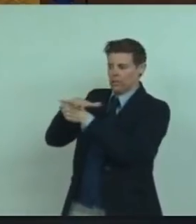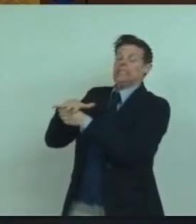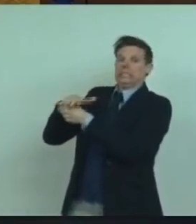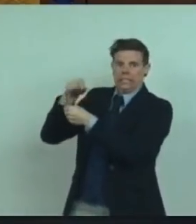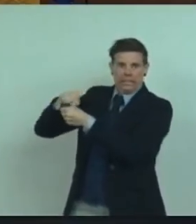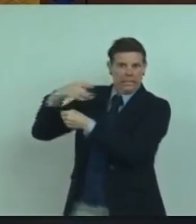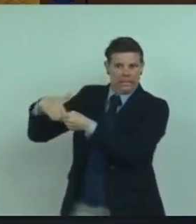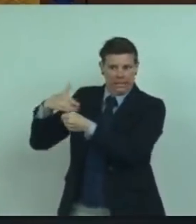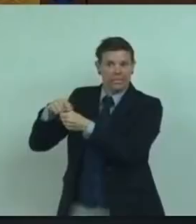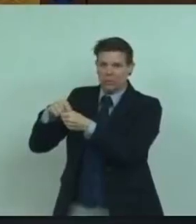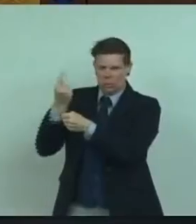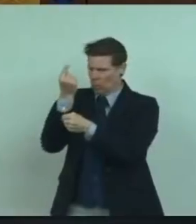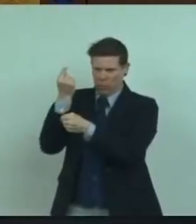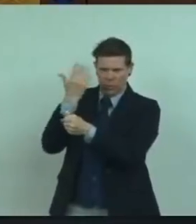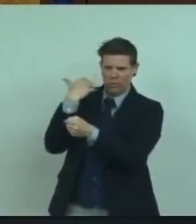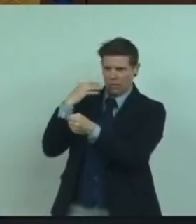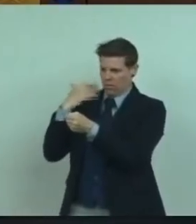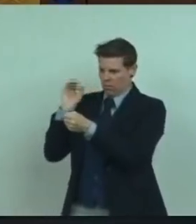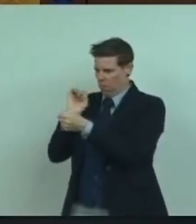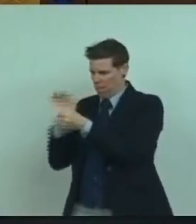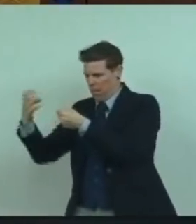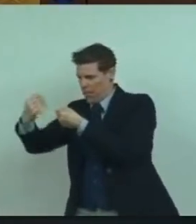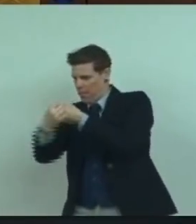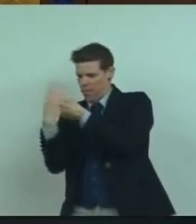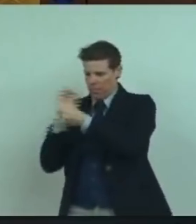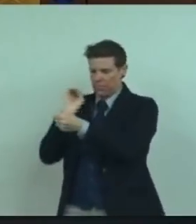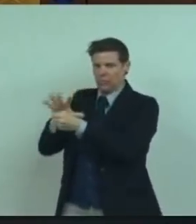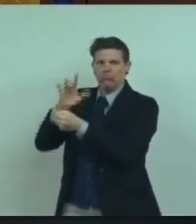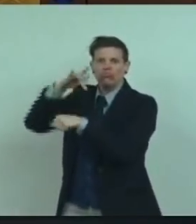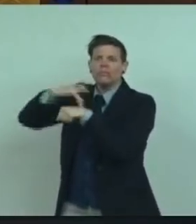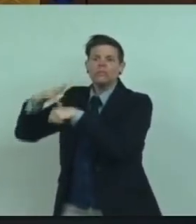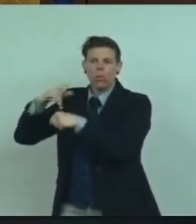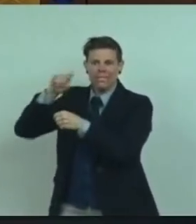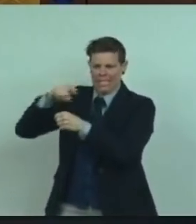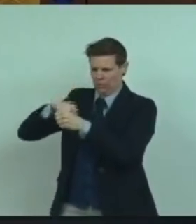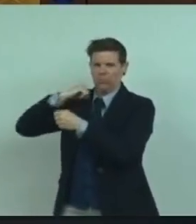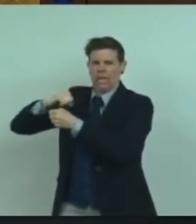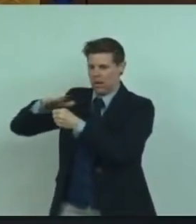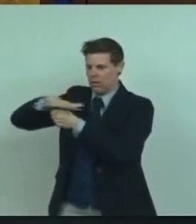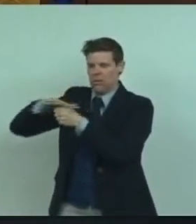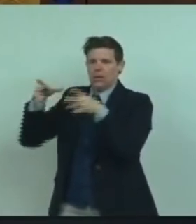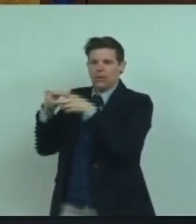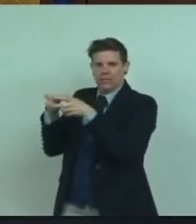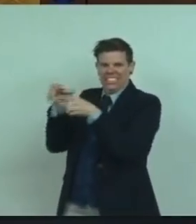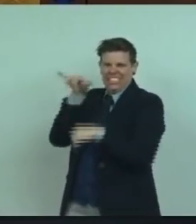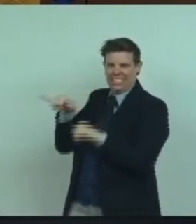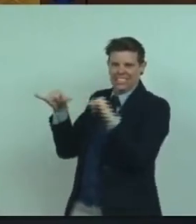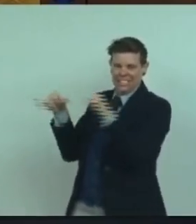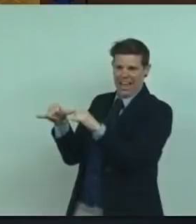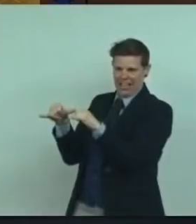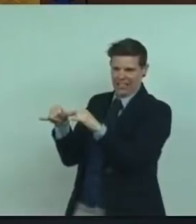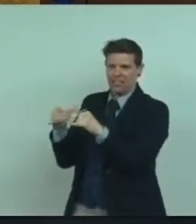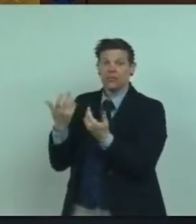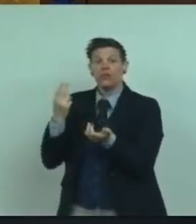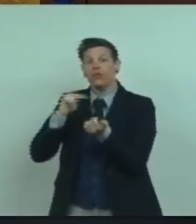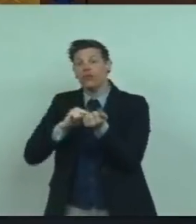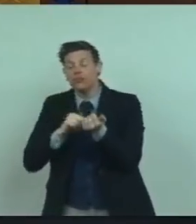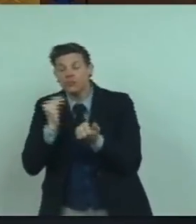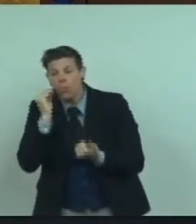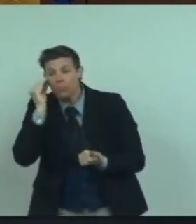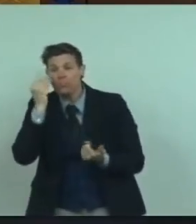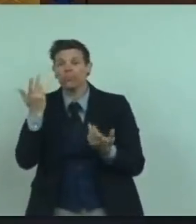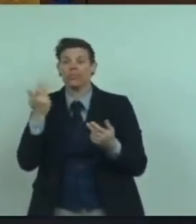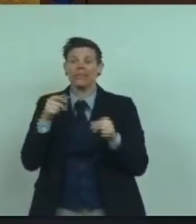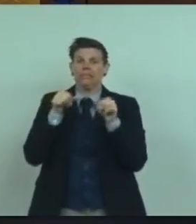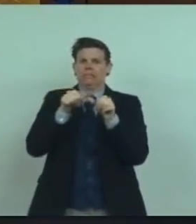in the northwestern part of the state and some areas and some nursing homes or continuing care communities. So everyone in the state